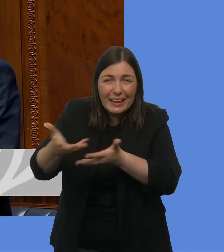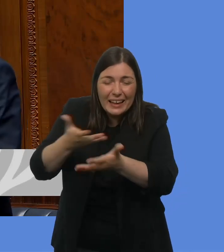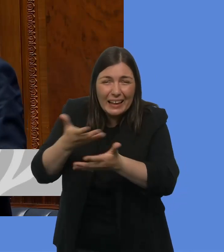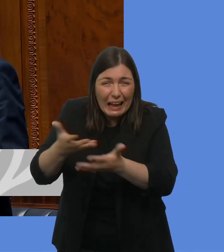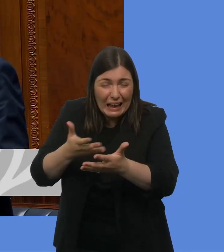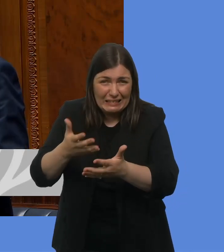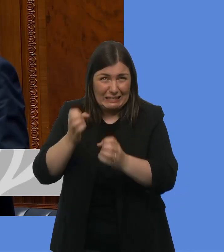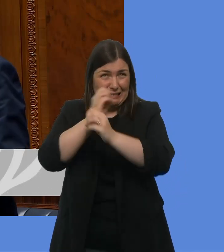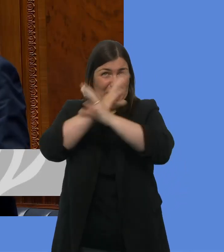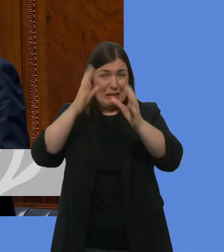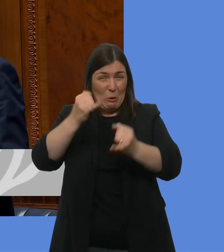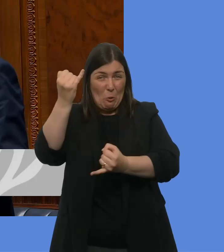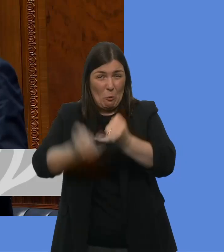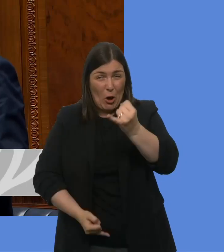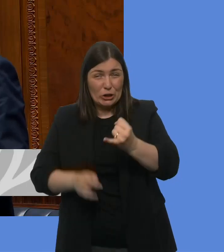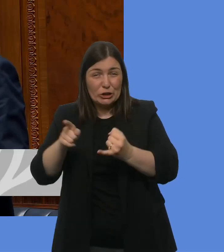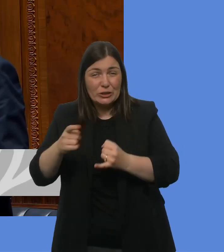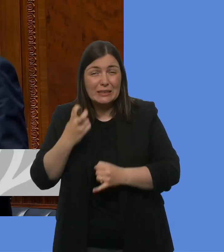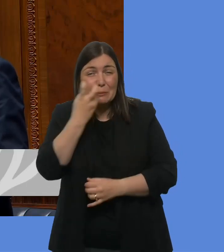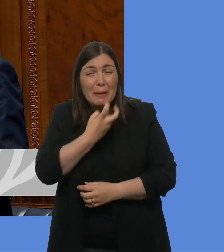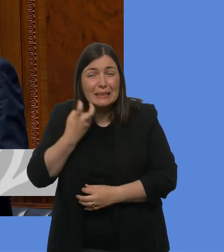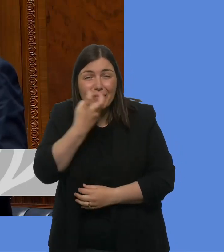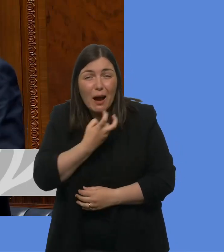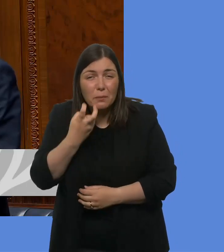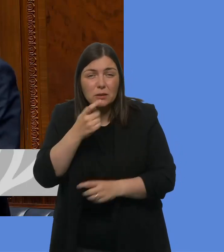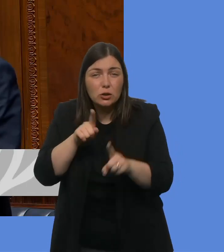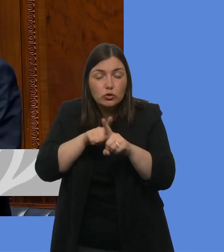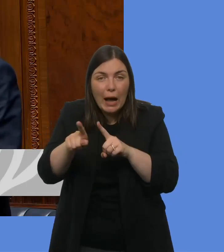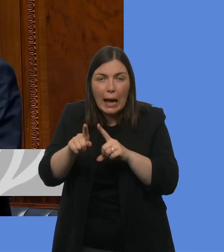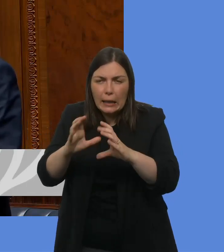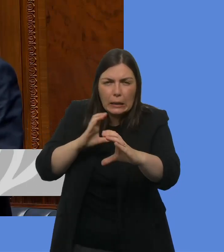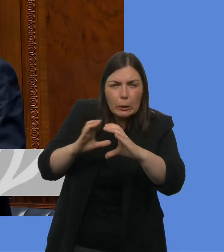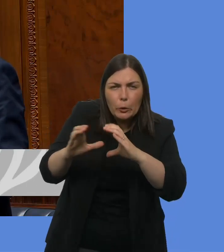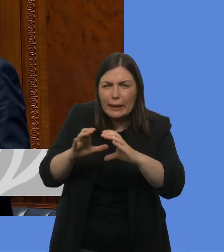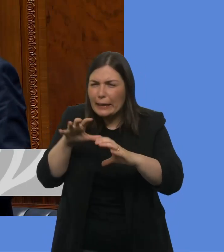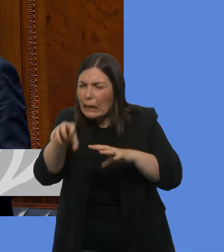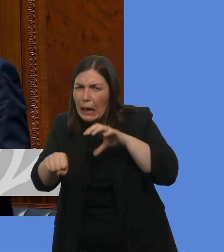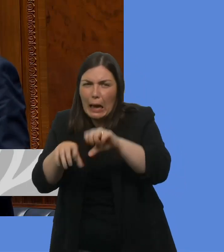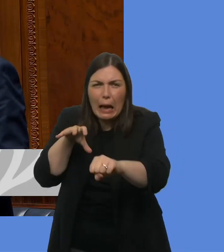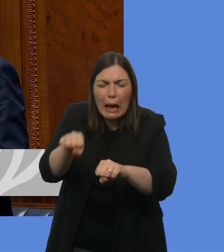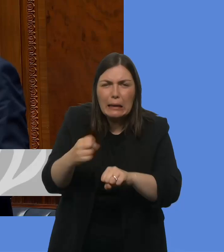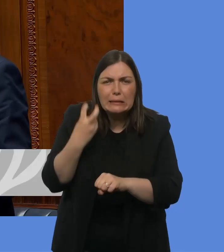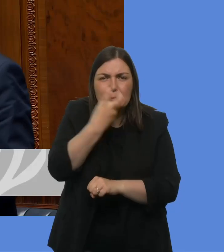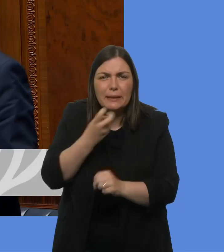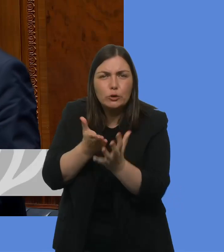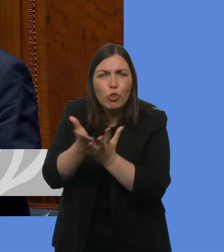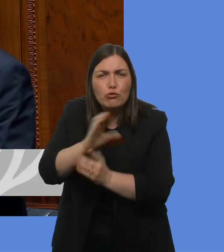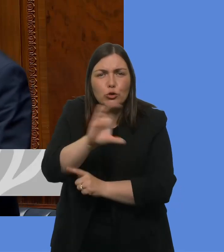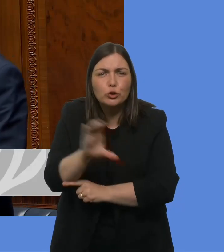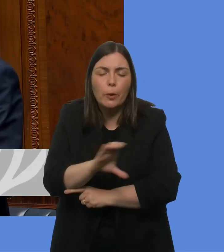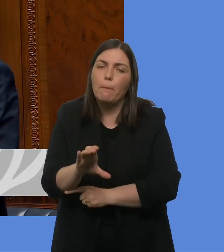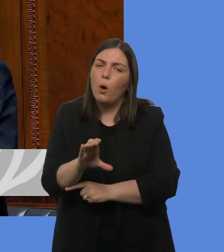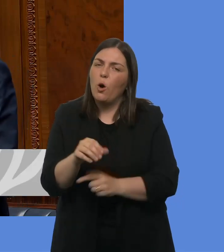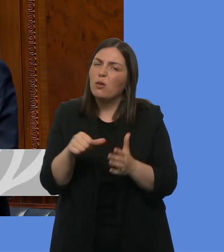when speech therapists were trying to pick up the subtle nuances in speech which indicated a problem. And I would remind the House that